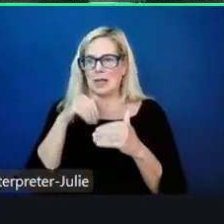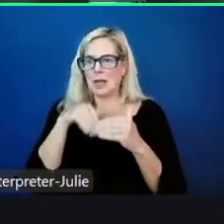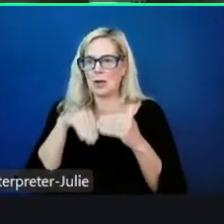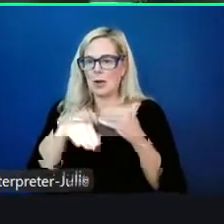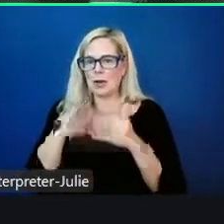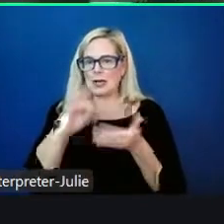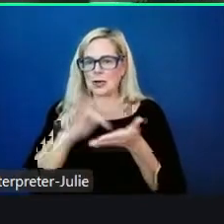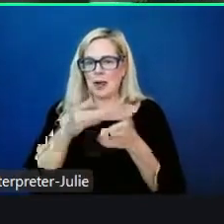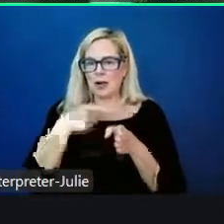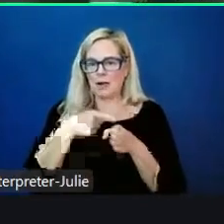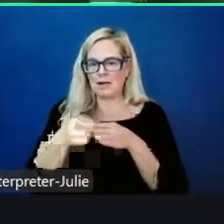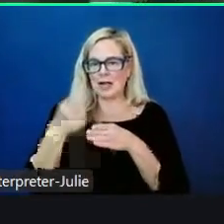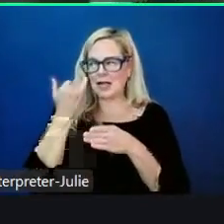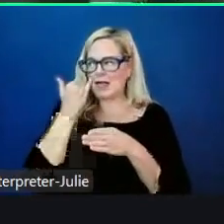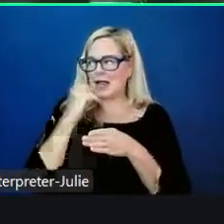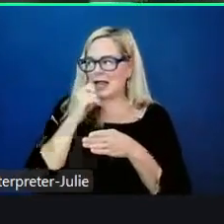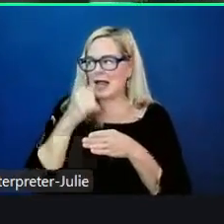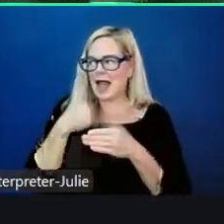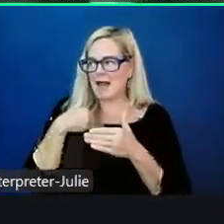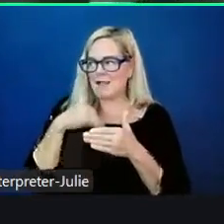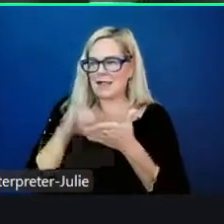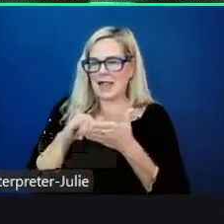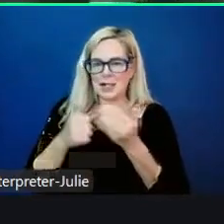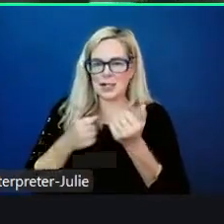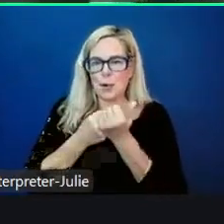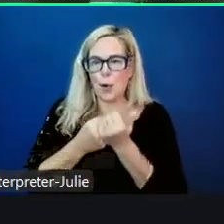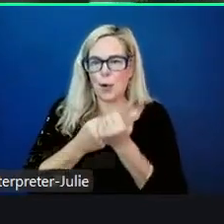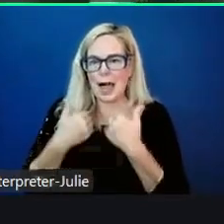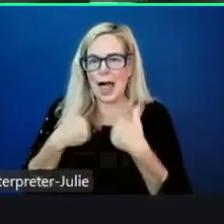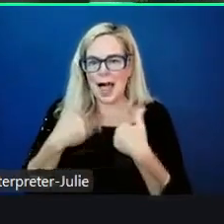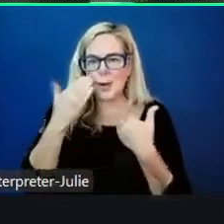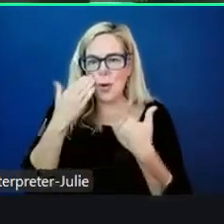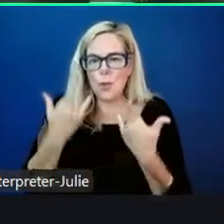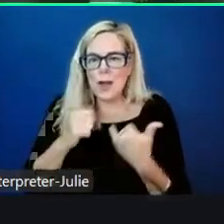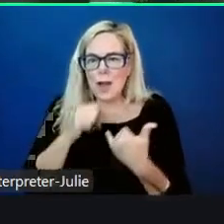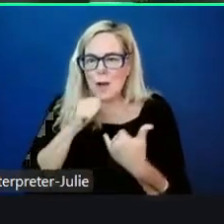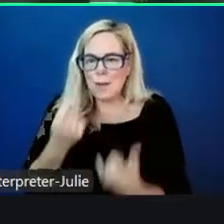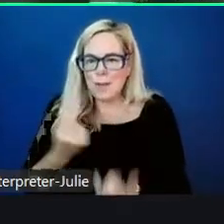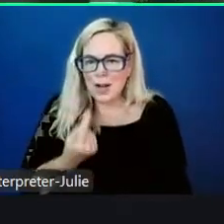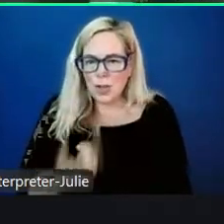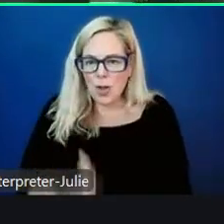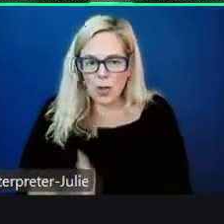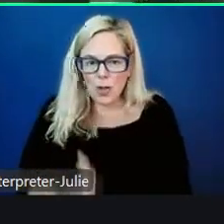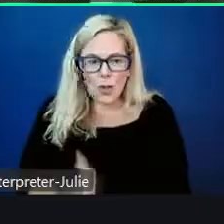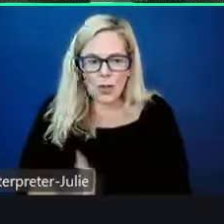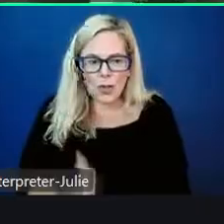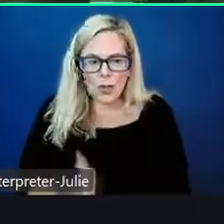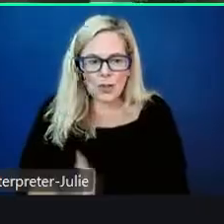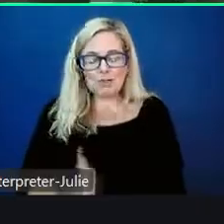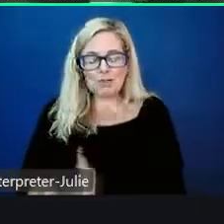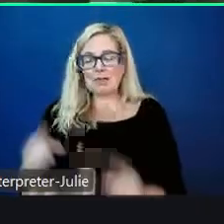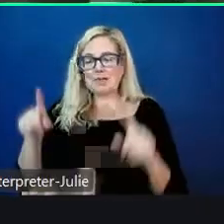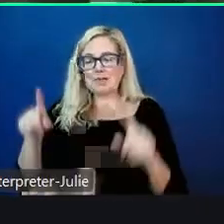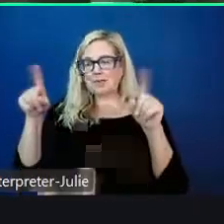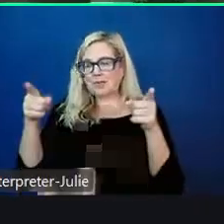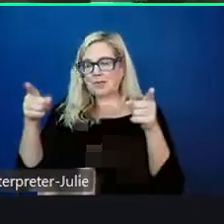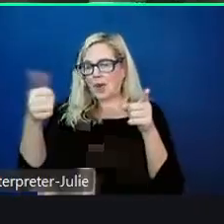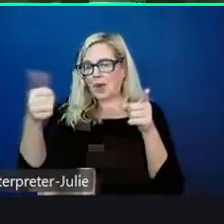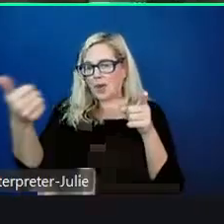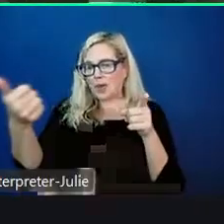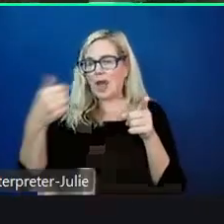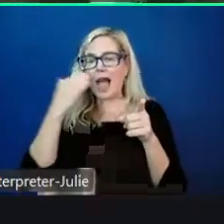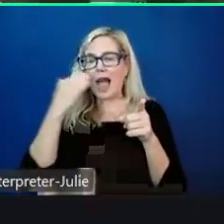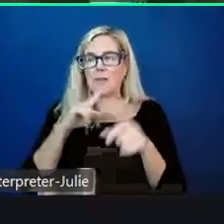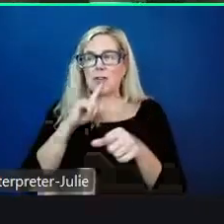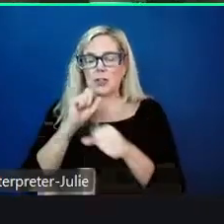the support. Like, I'm not alone. Another stated definitively, I know with certainty that I would not be working